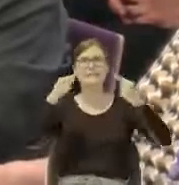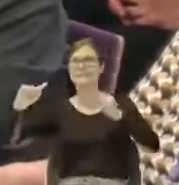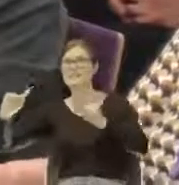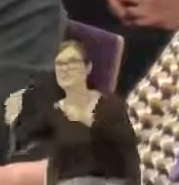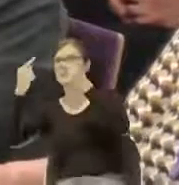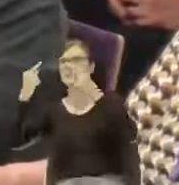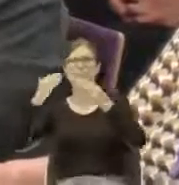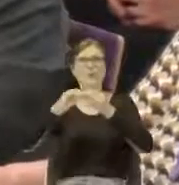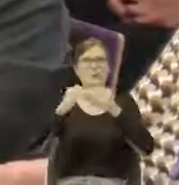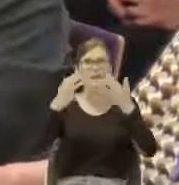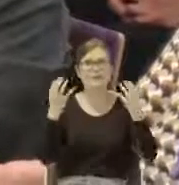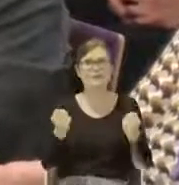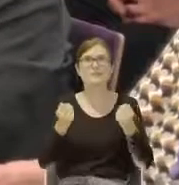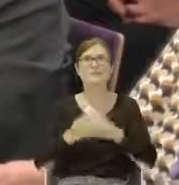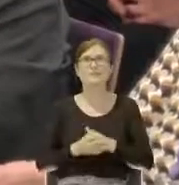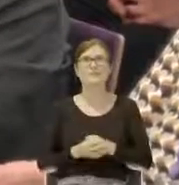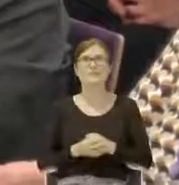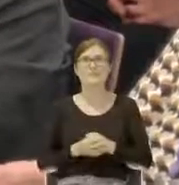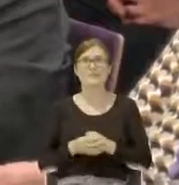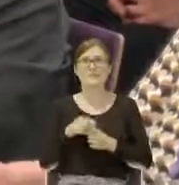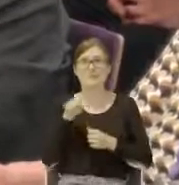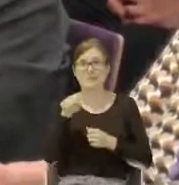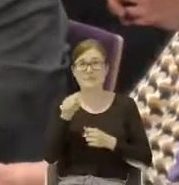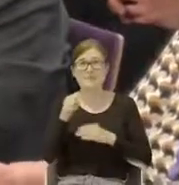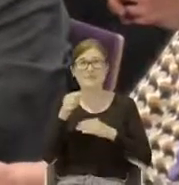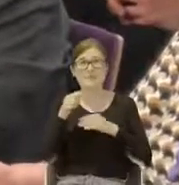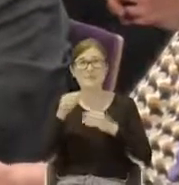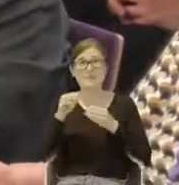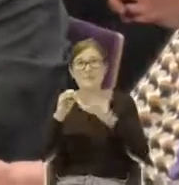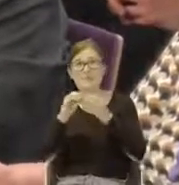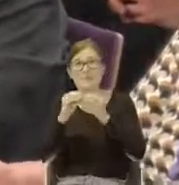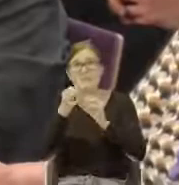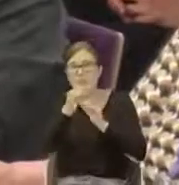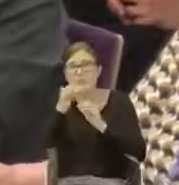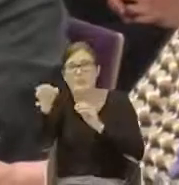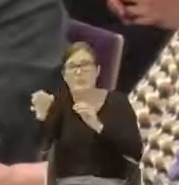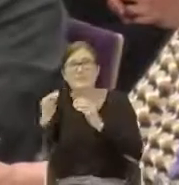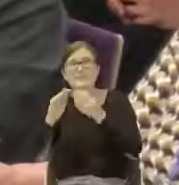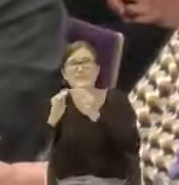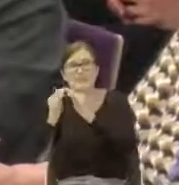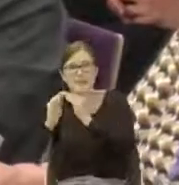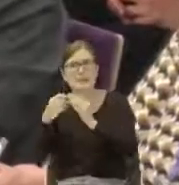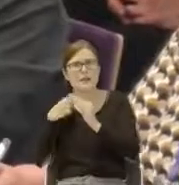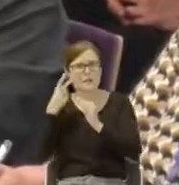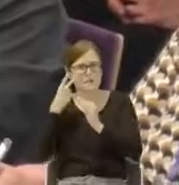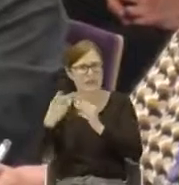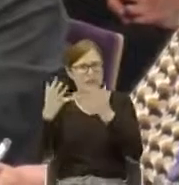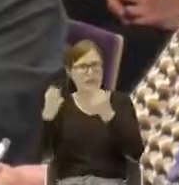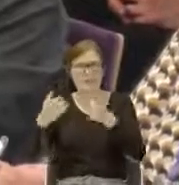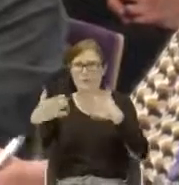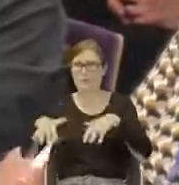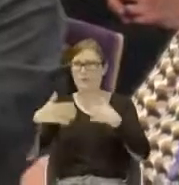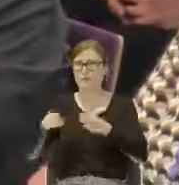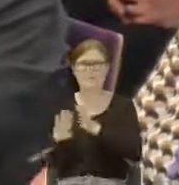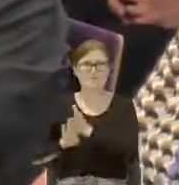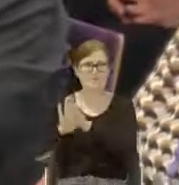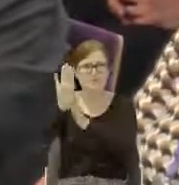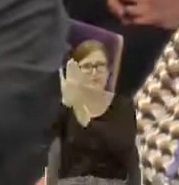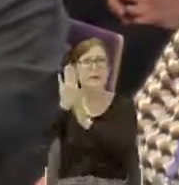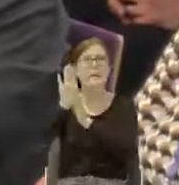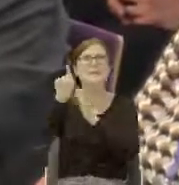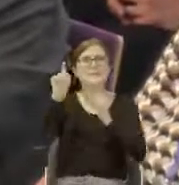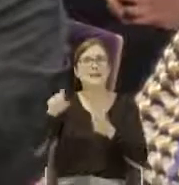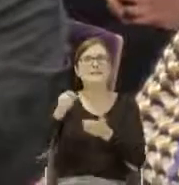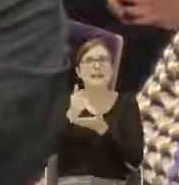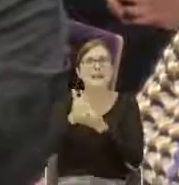lines. During these years, we have seen local and regional governments redouble their efforts in